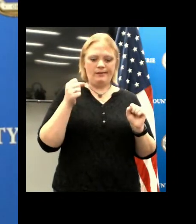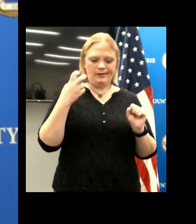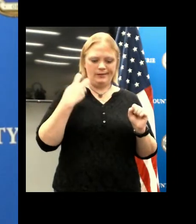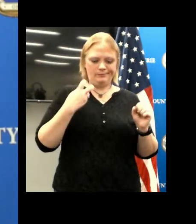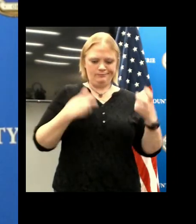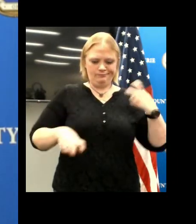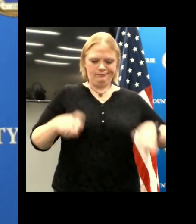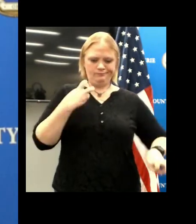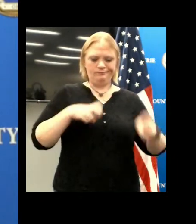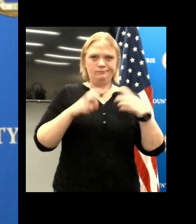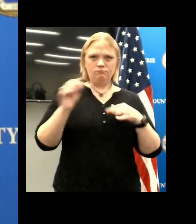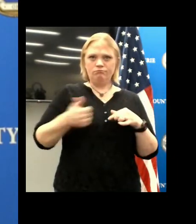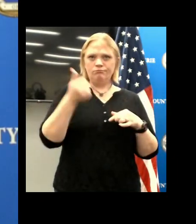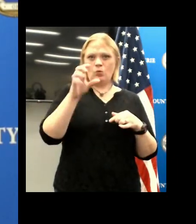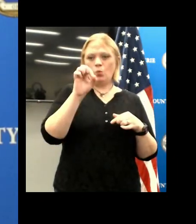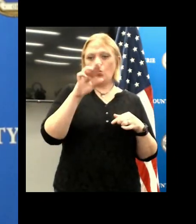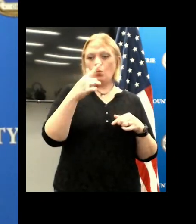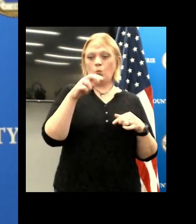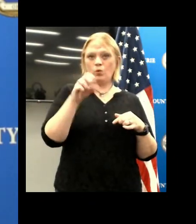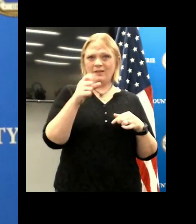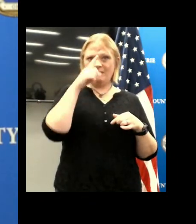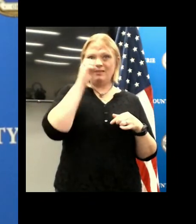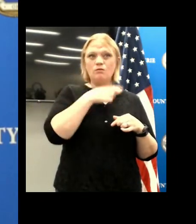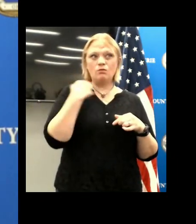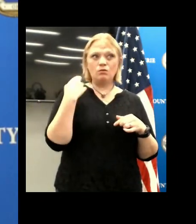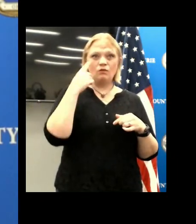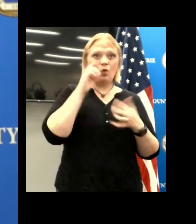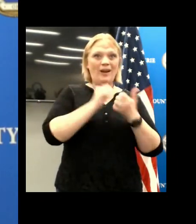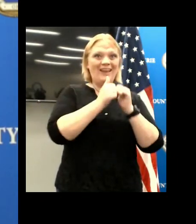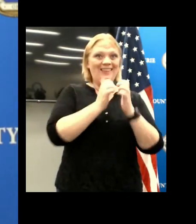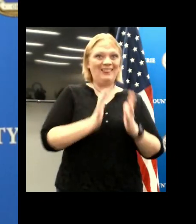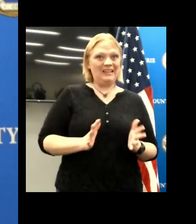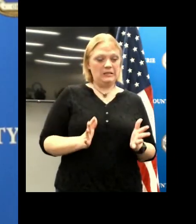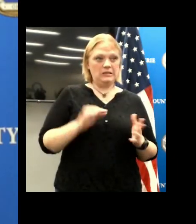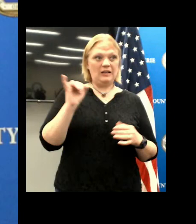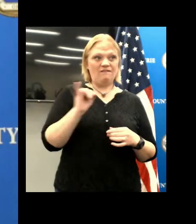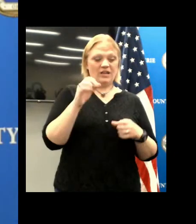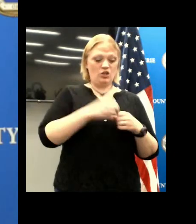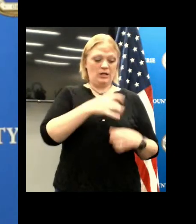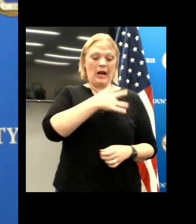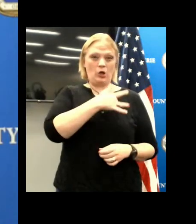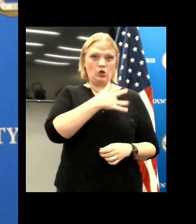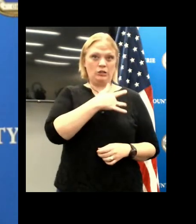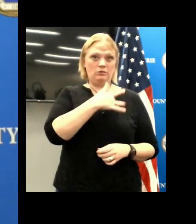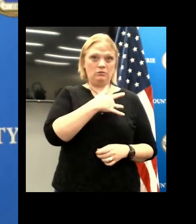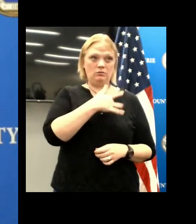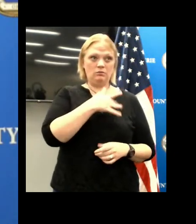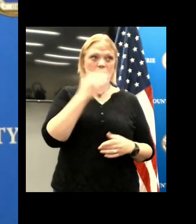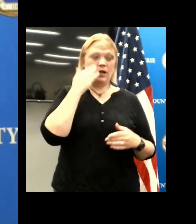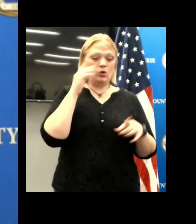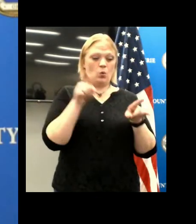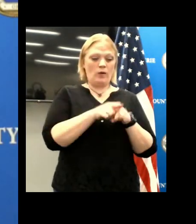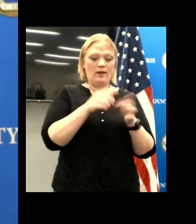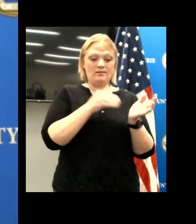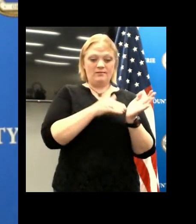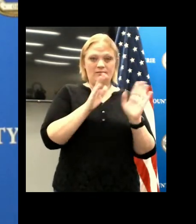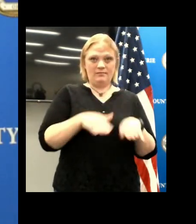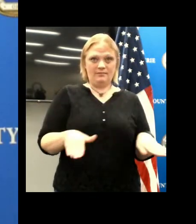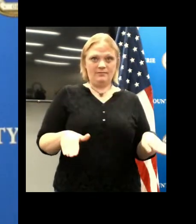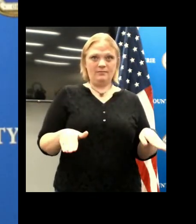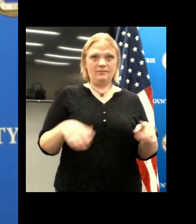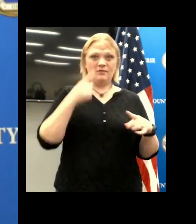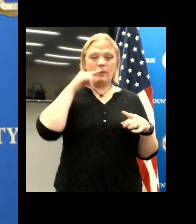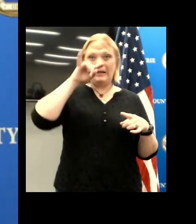We're seeing, and especially with this is a risk for athletes, infection in the heart. I know as a pediatrician,